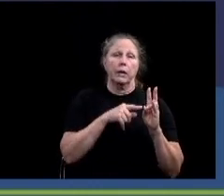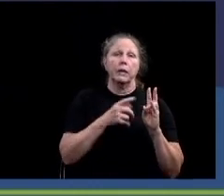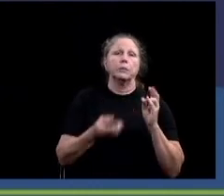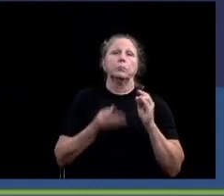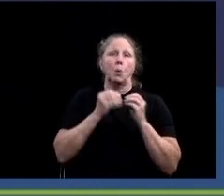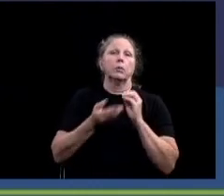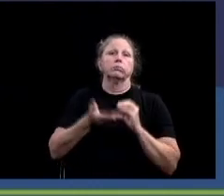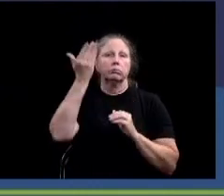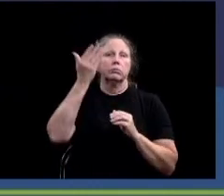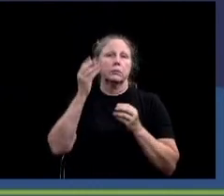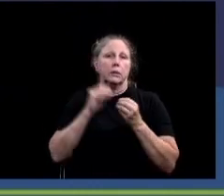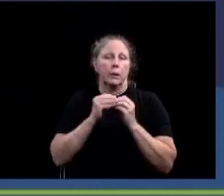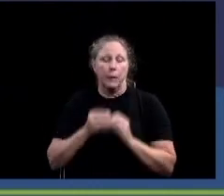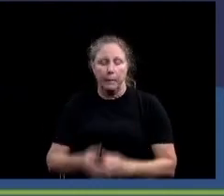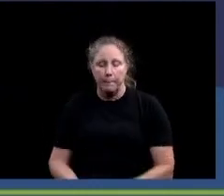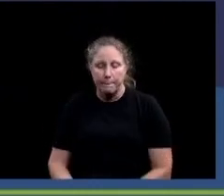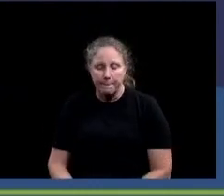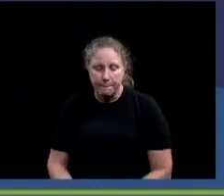And